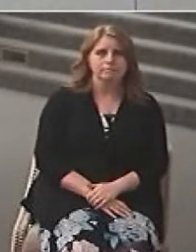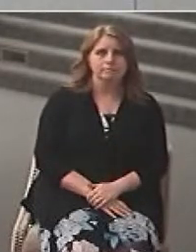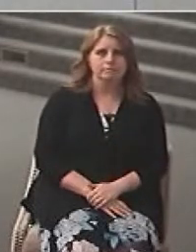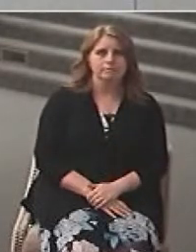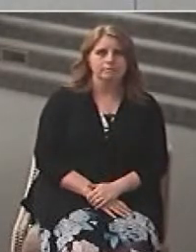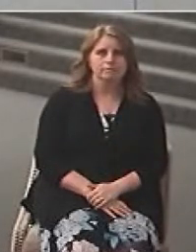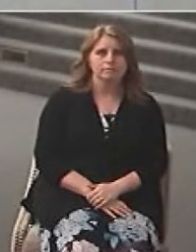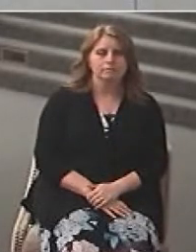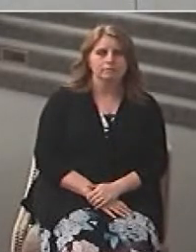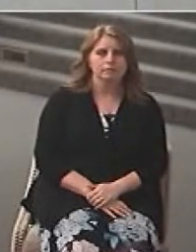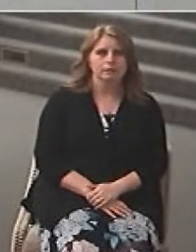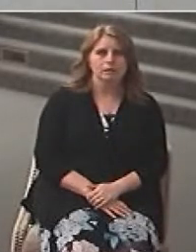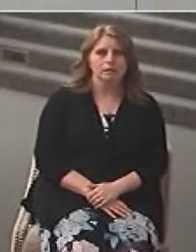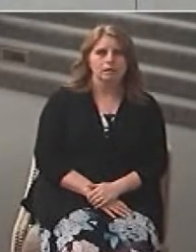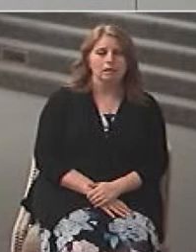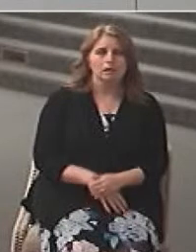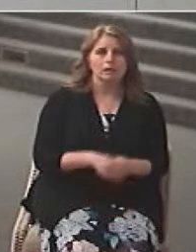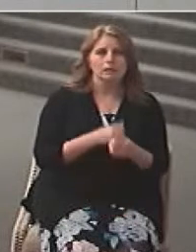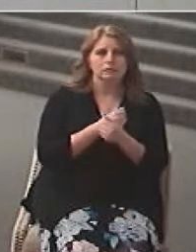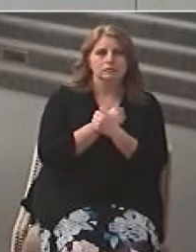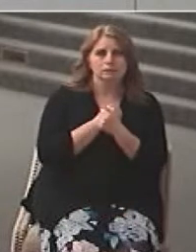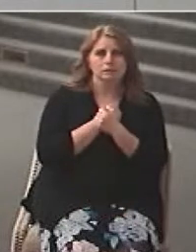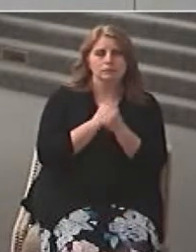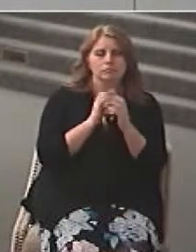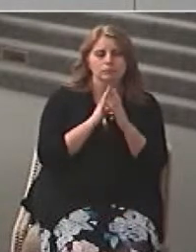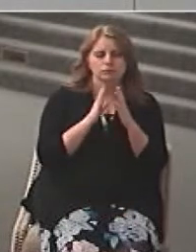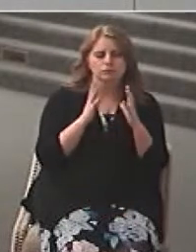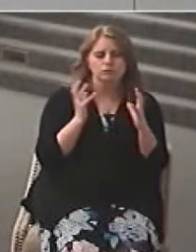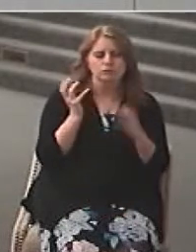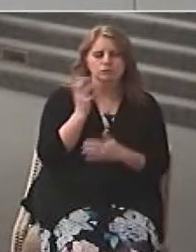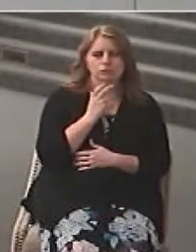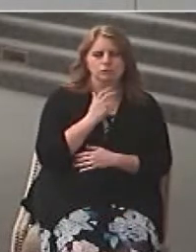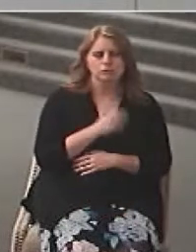An unfathomable love.